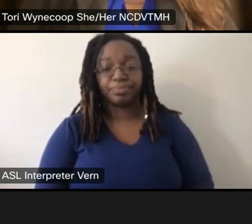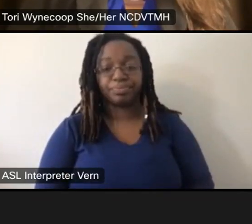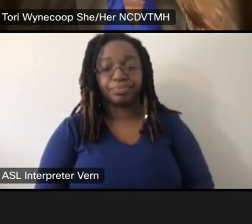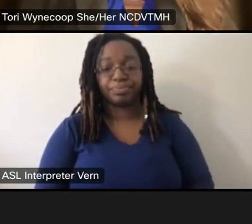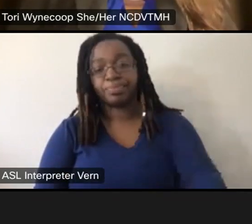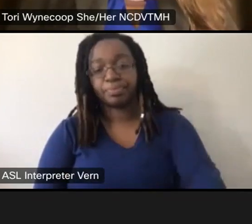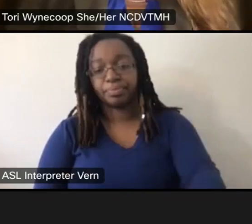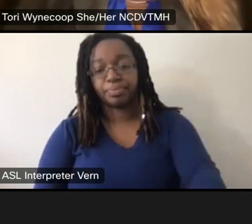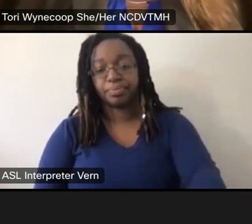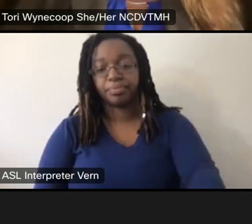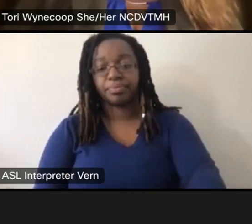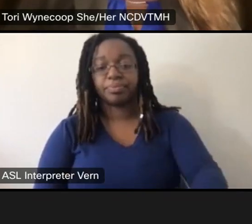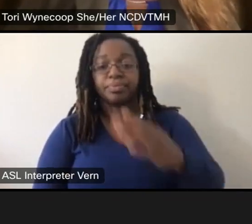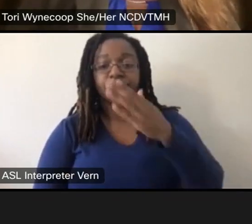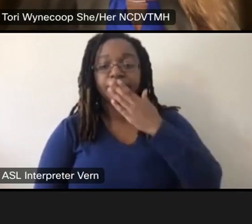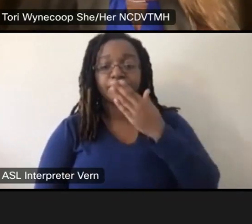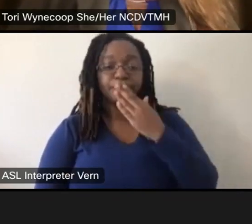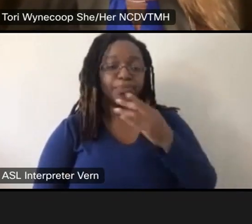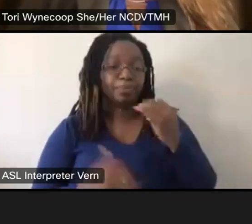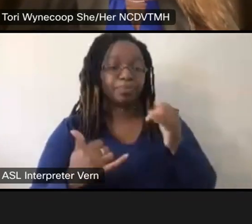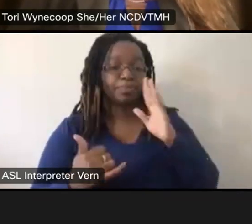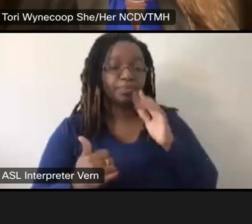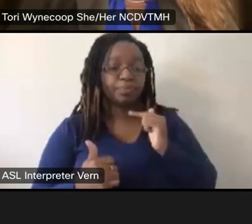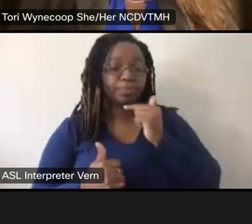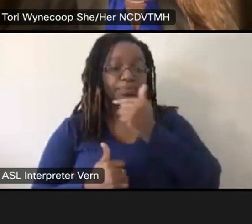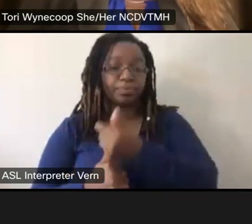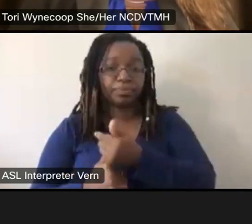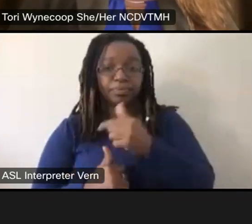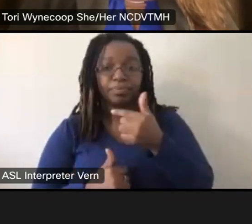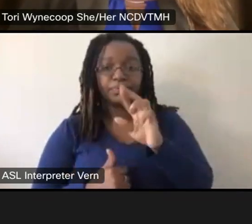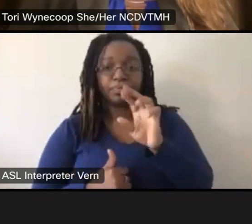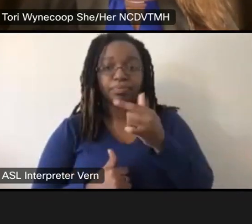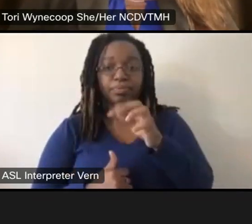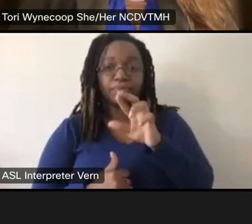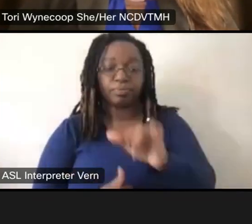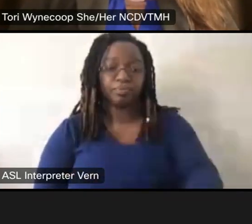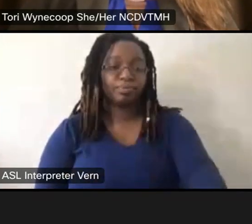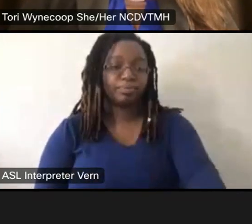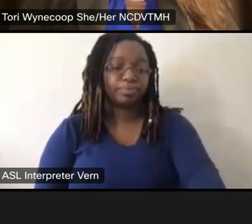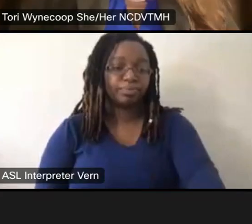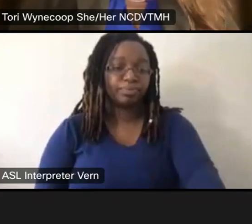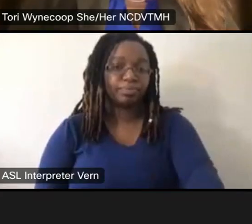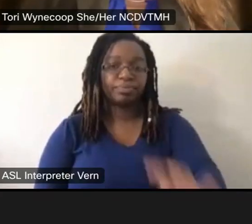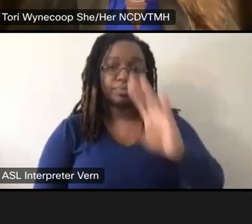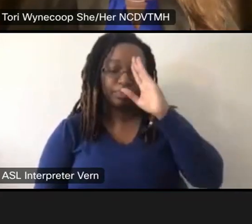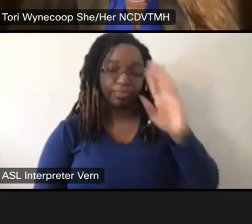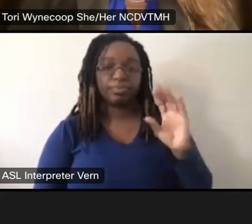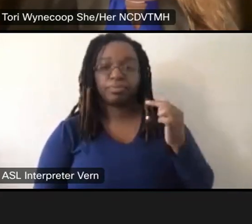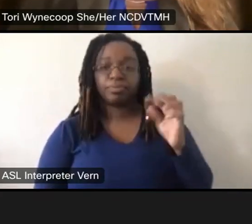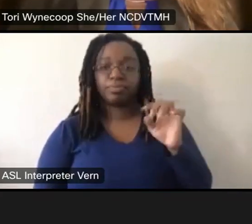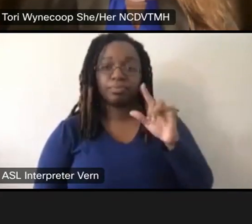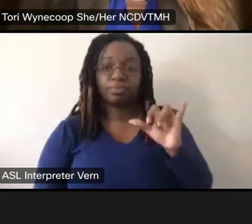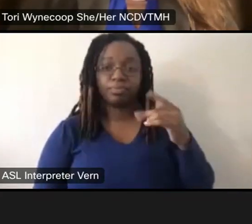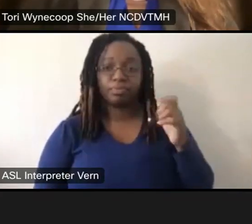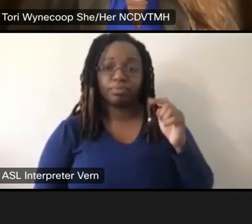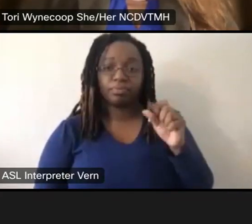Thanks, Victoria, and I will pass it over to Gregory. Hello, my name is Gregory Potts. I am the